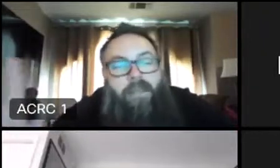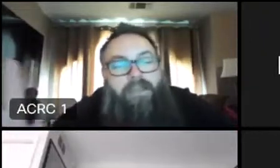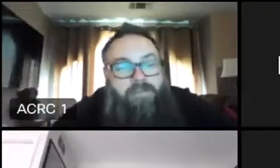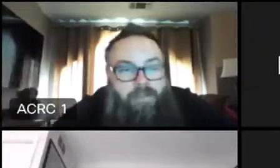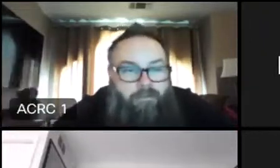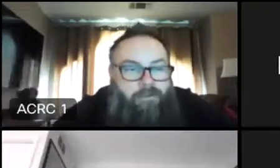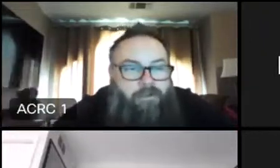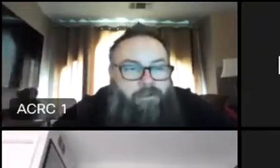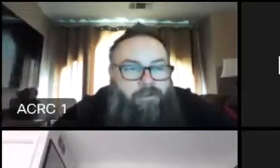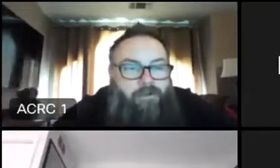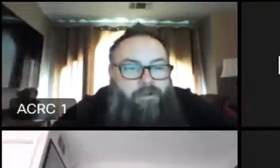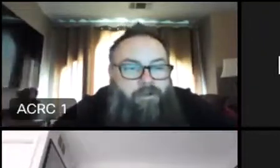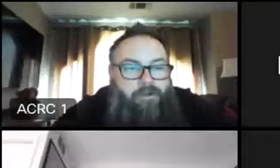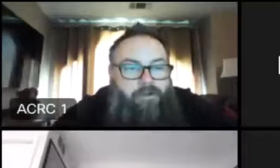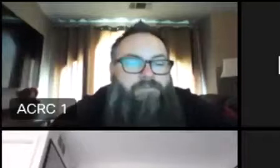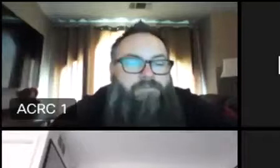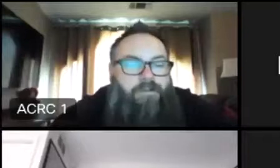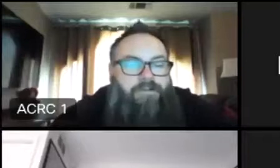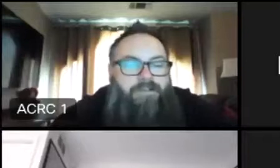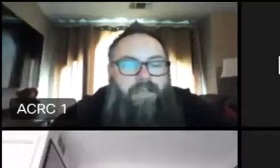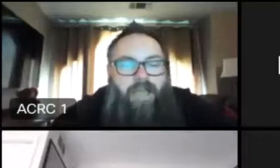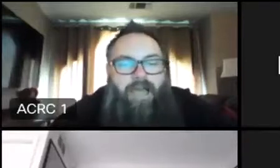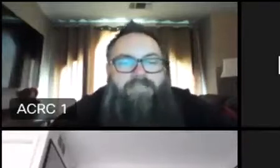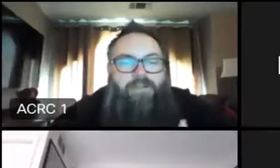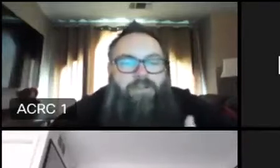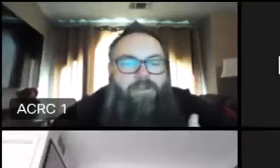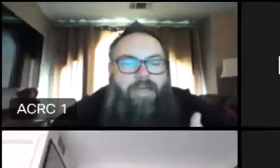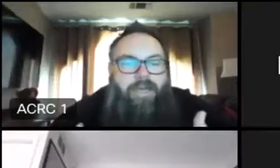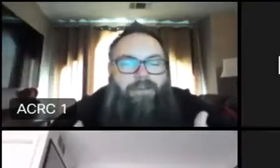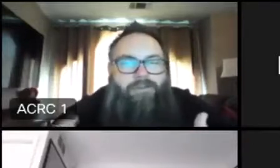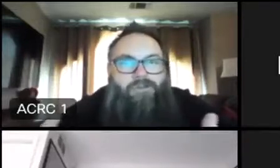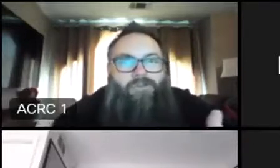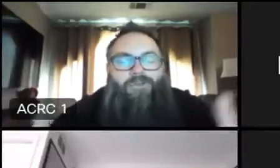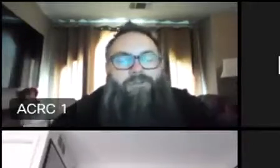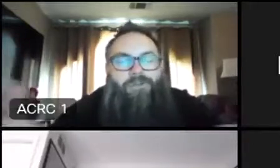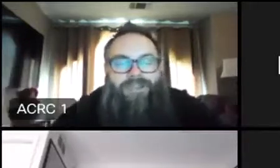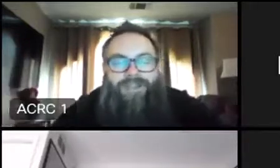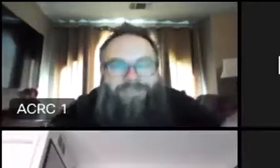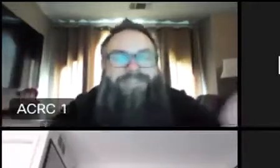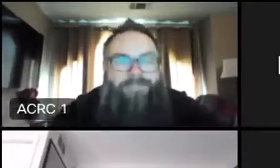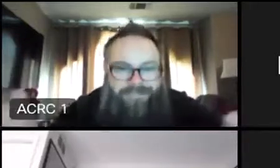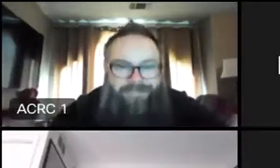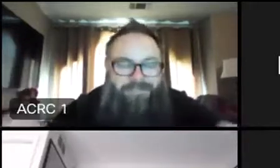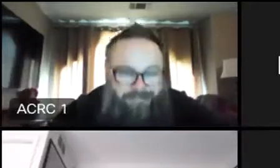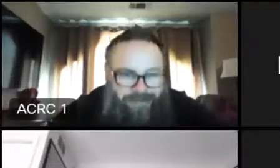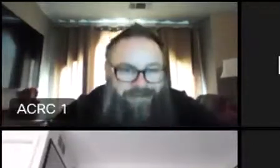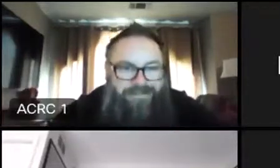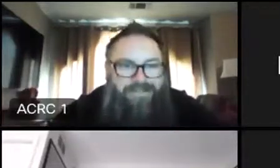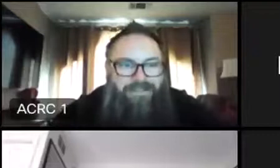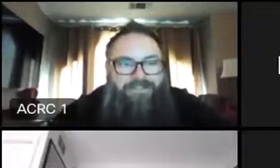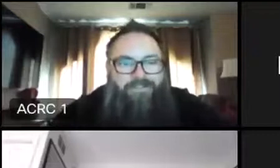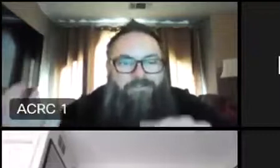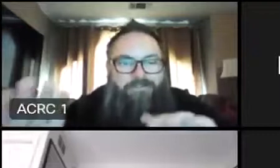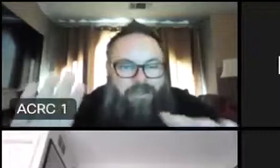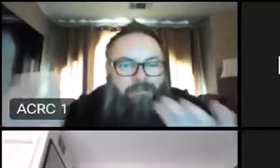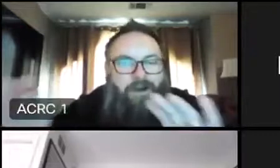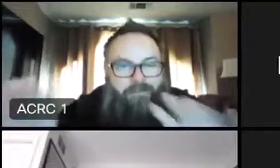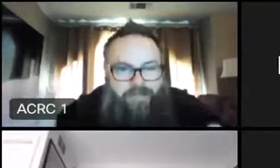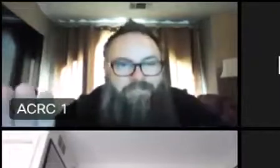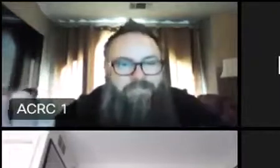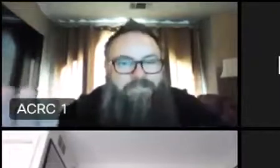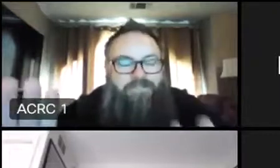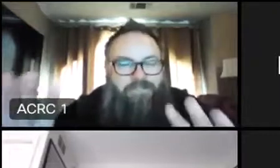for some of you guys in the past and has been a service coordinator for the last 5 years out of our Tri-Counties